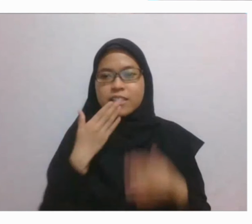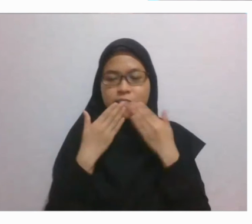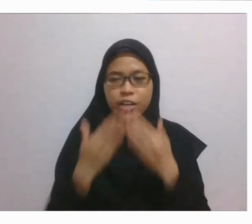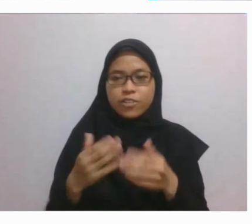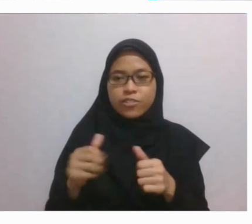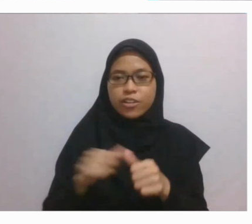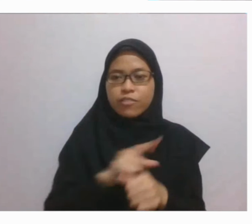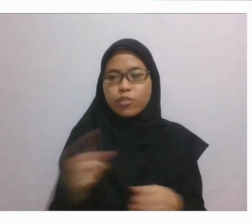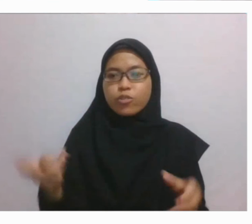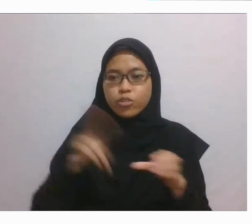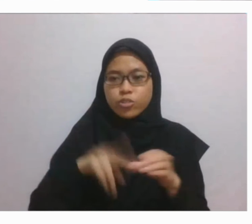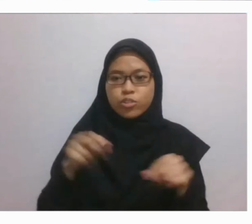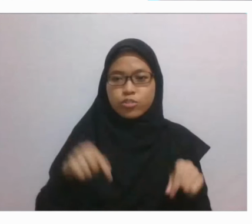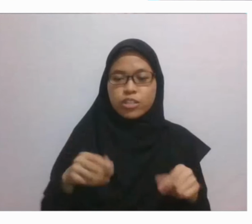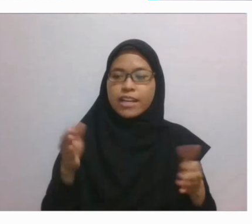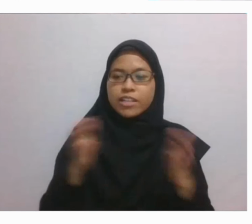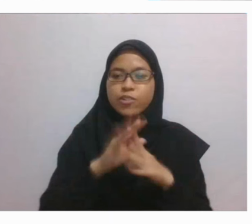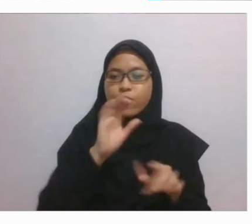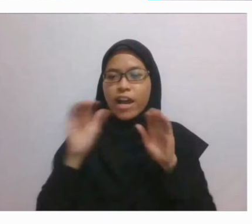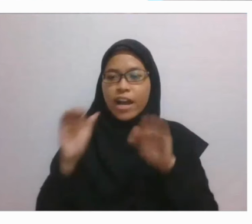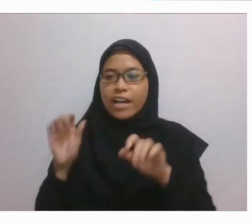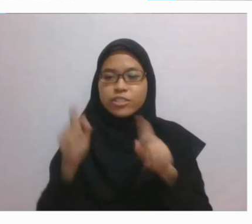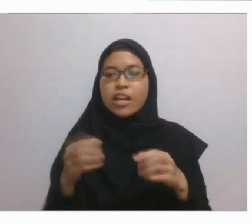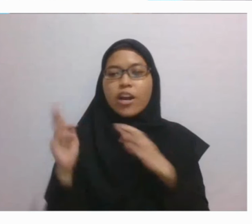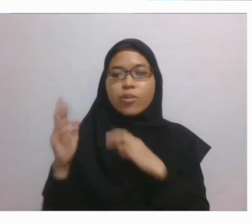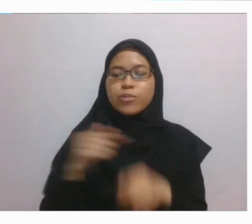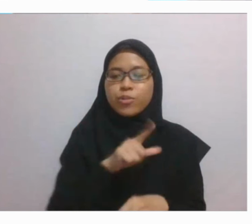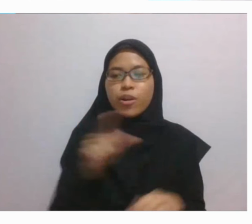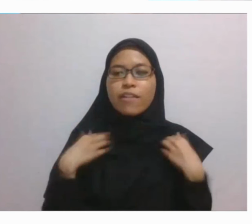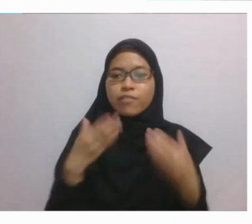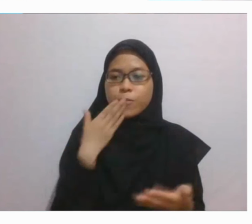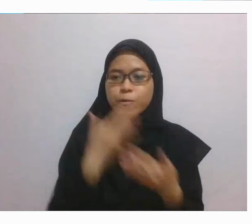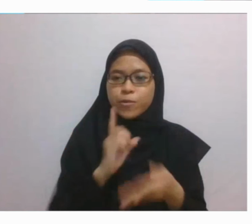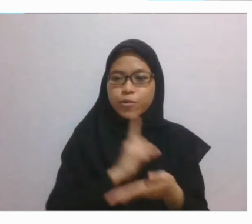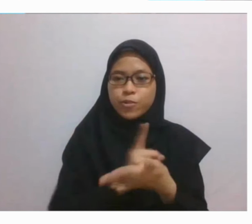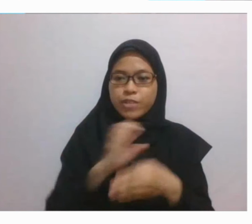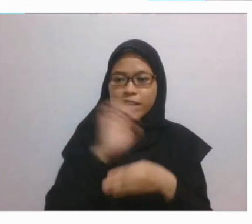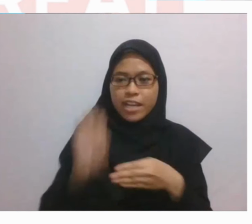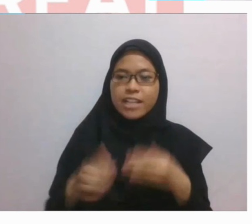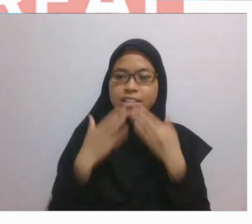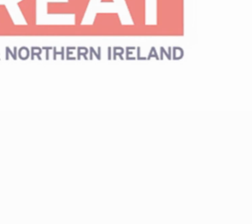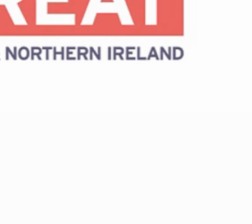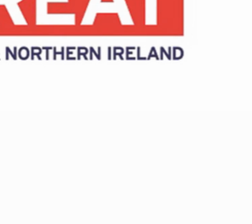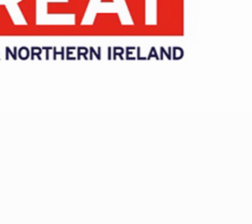before and during the session. And I hope you all have a good weekend. Thank you very much.